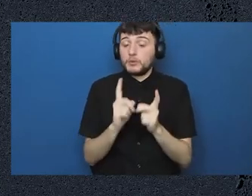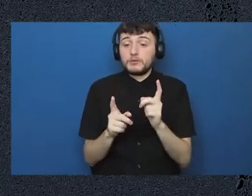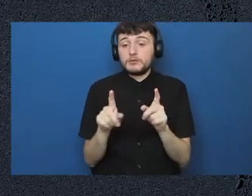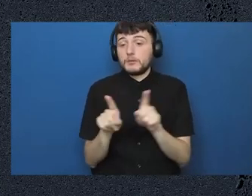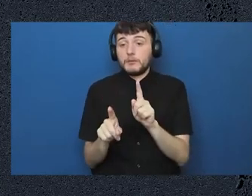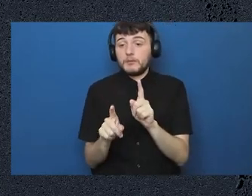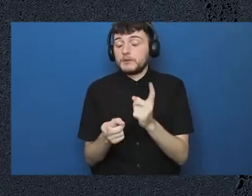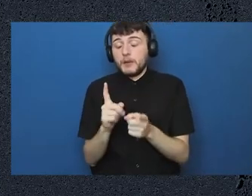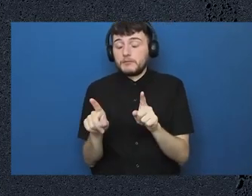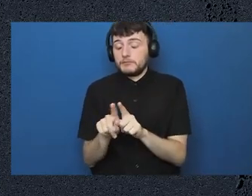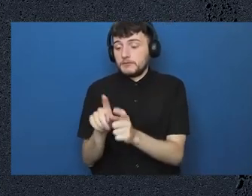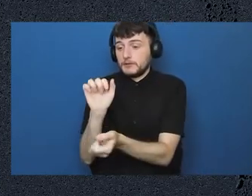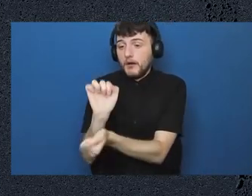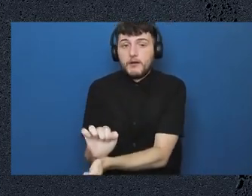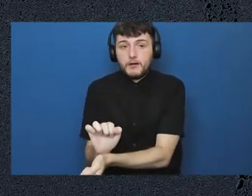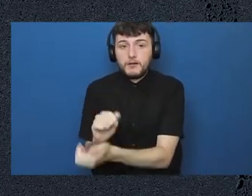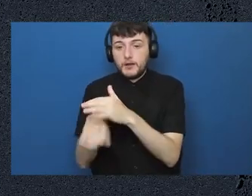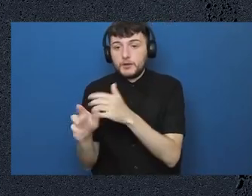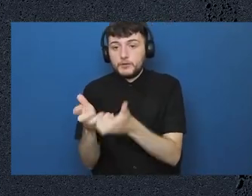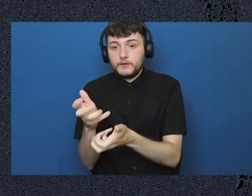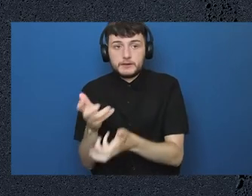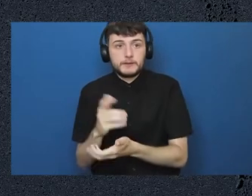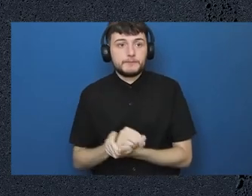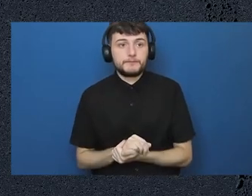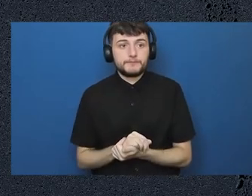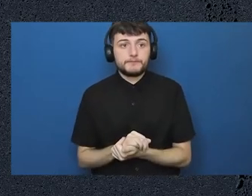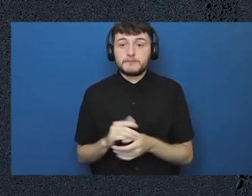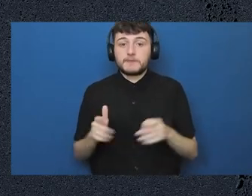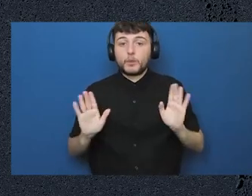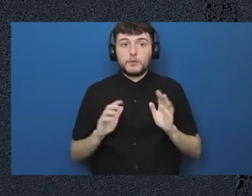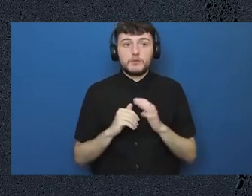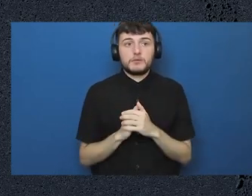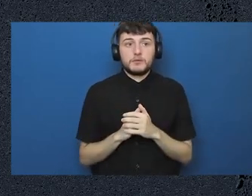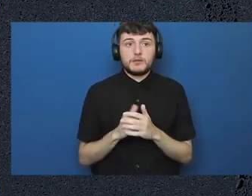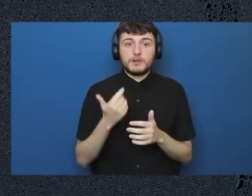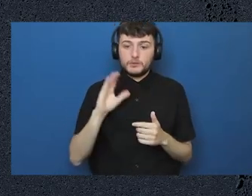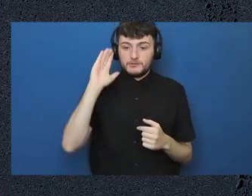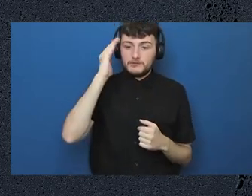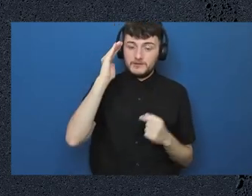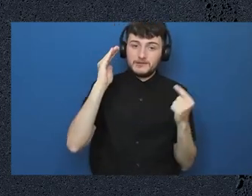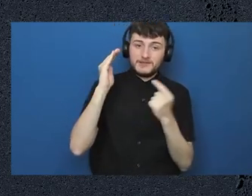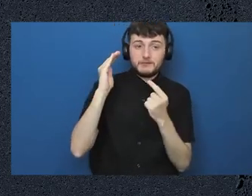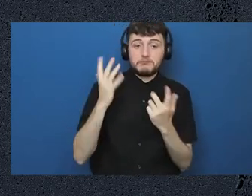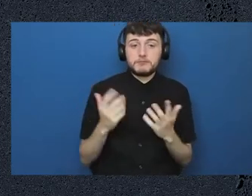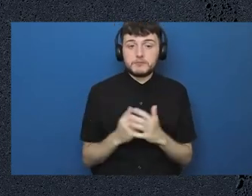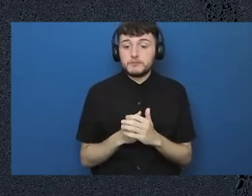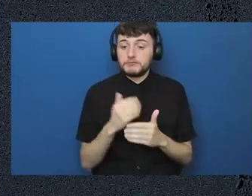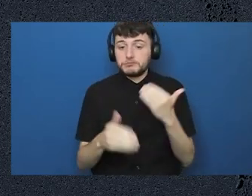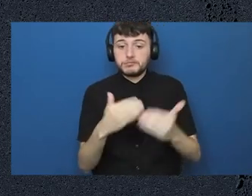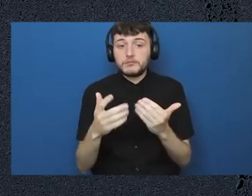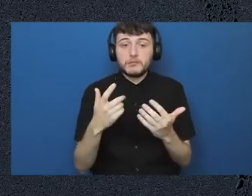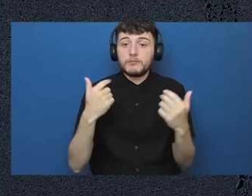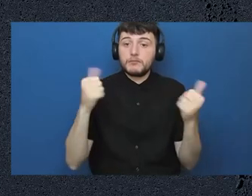it. And sometimes that's all you need to do. Like the resilience, I think, or the persistence pays off and you come out of the other end with a degree and with a